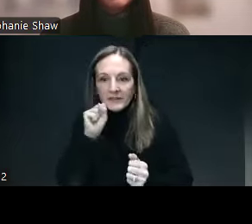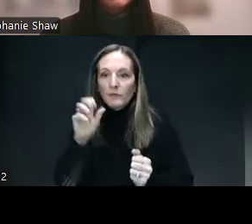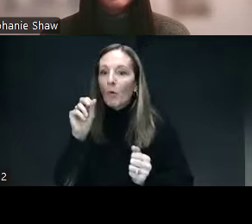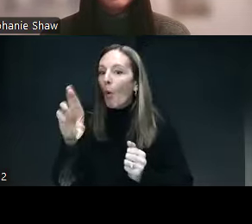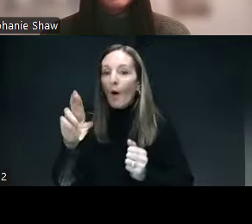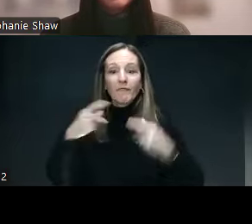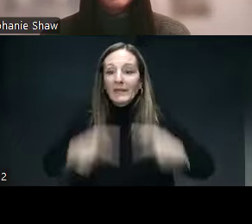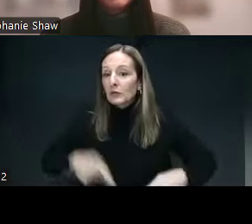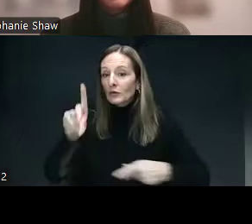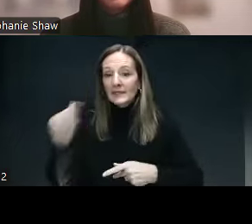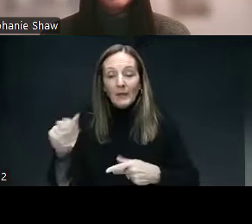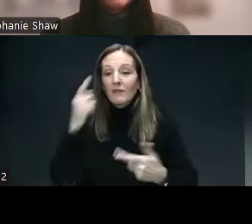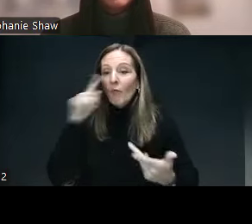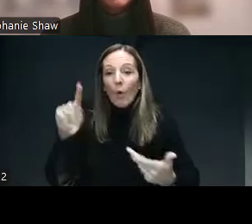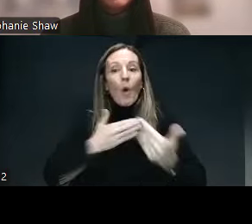reason,